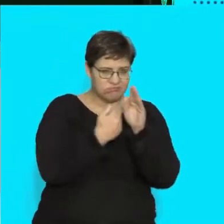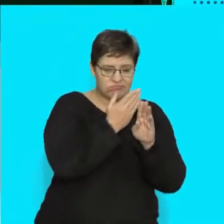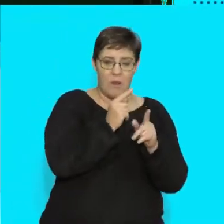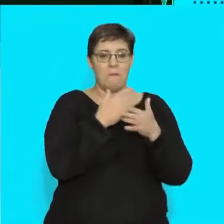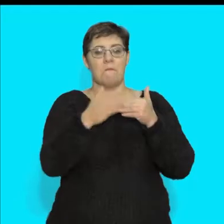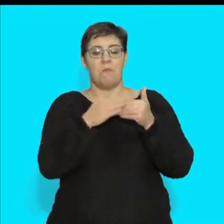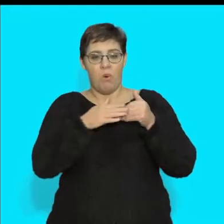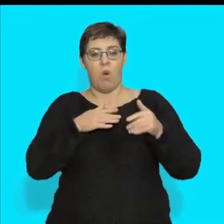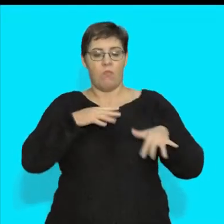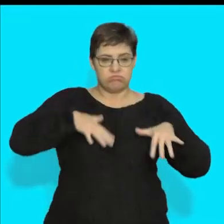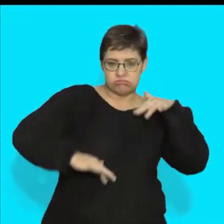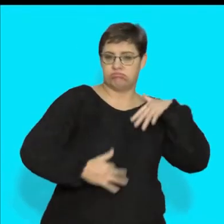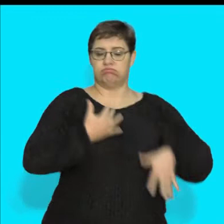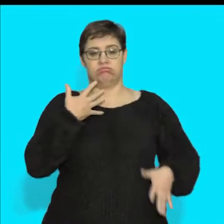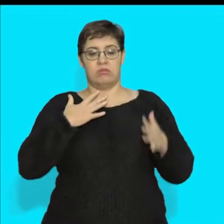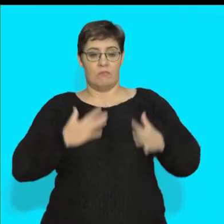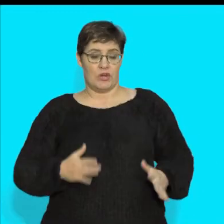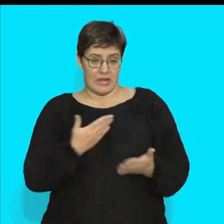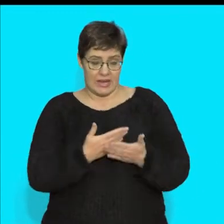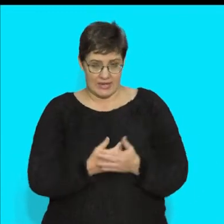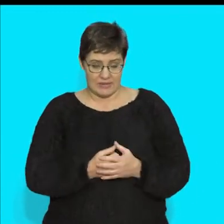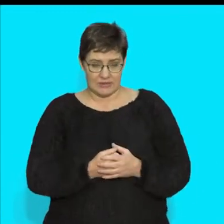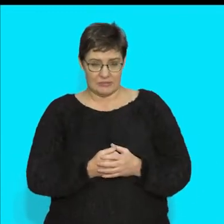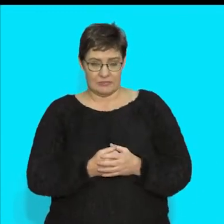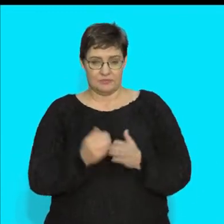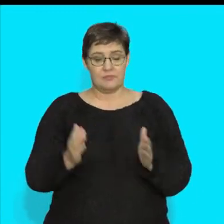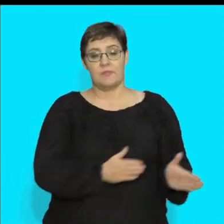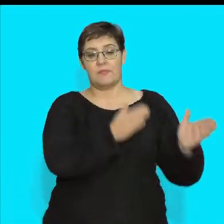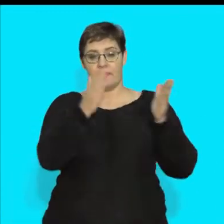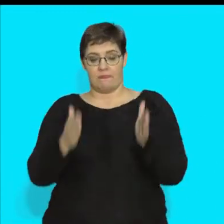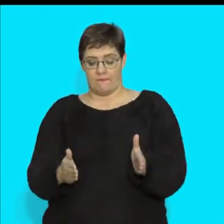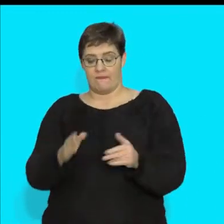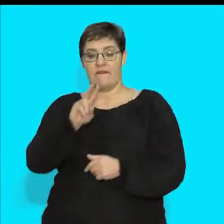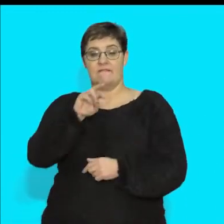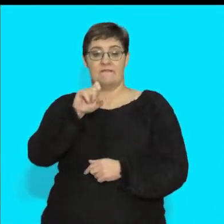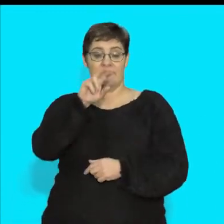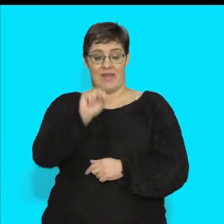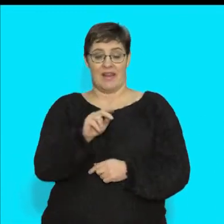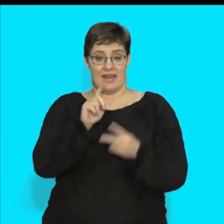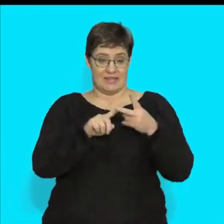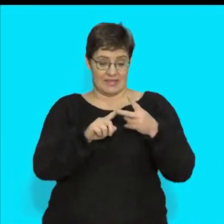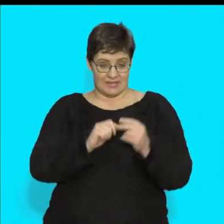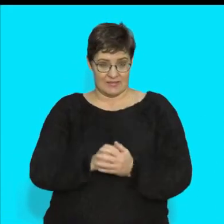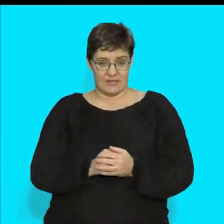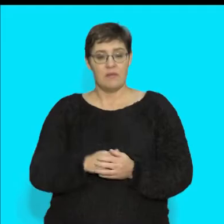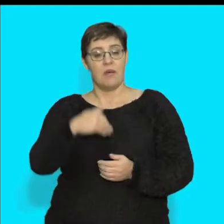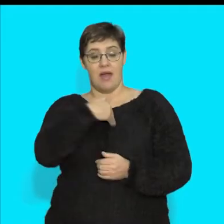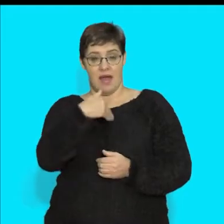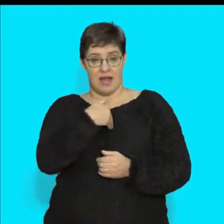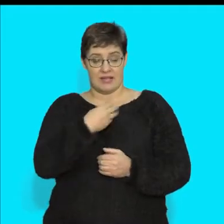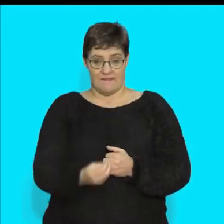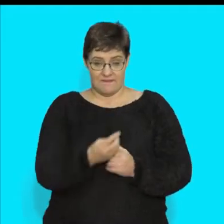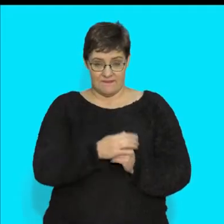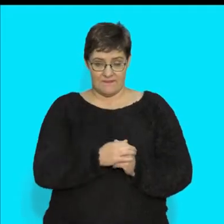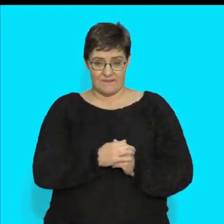bit more. Okay, so that brings me now to veins. So here's my heart, all right,